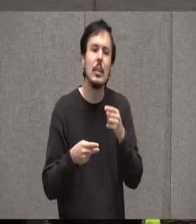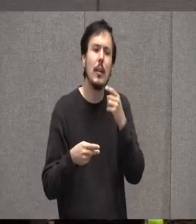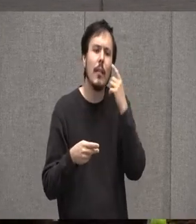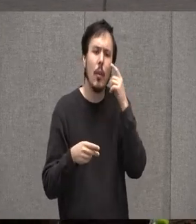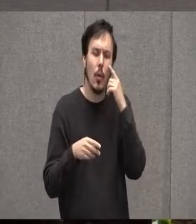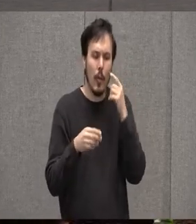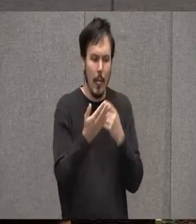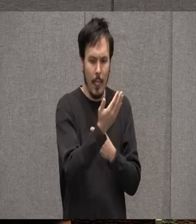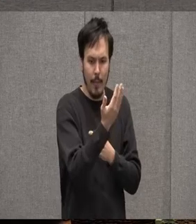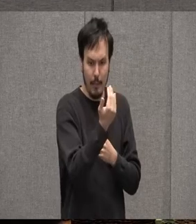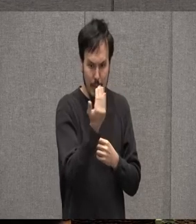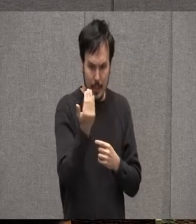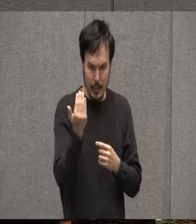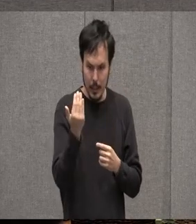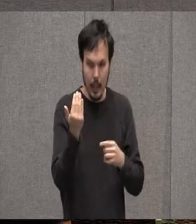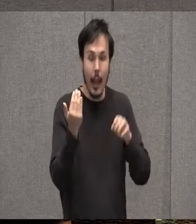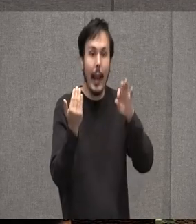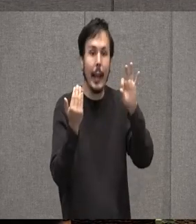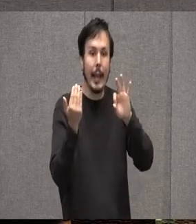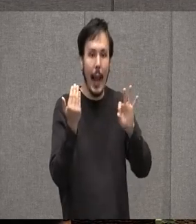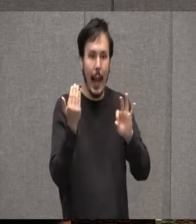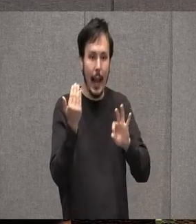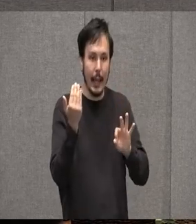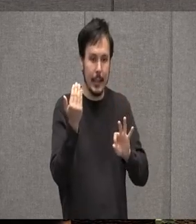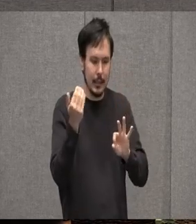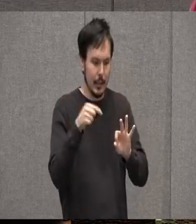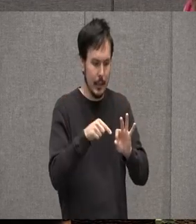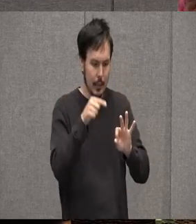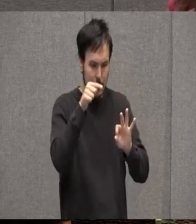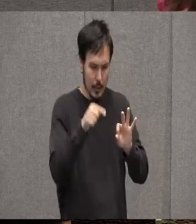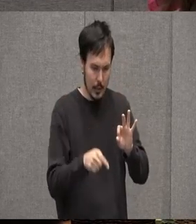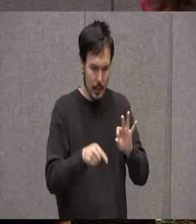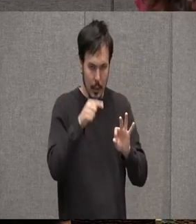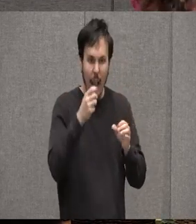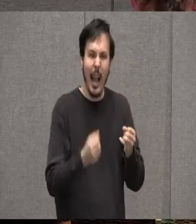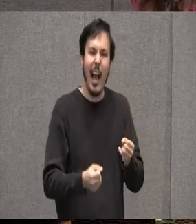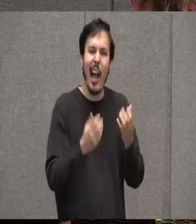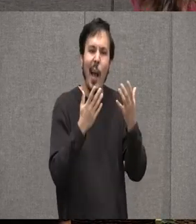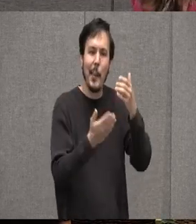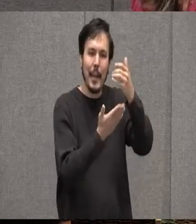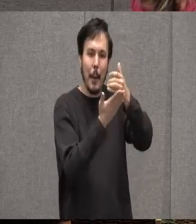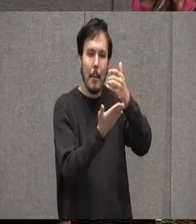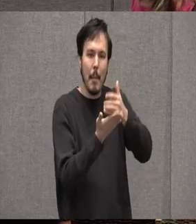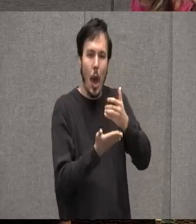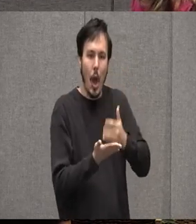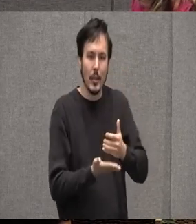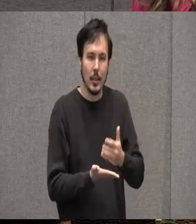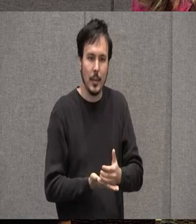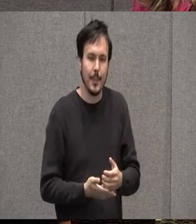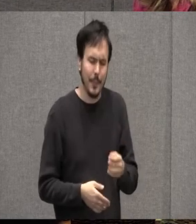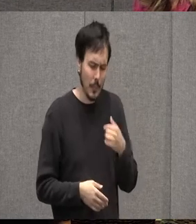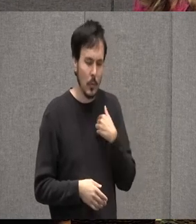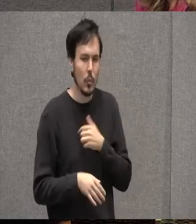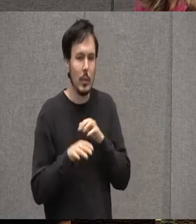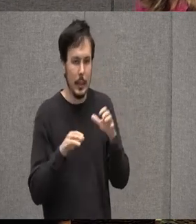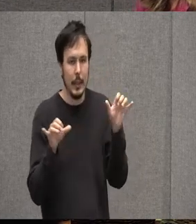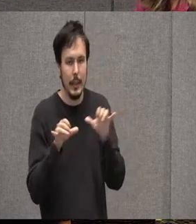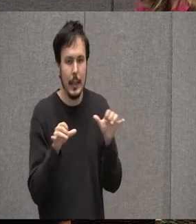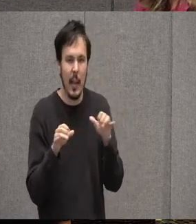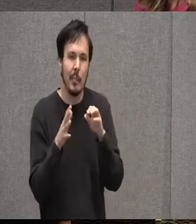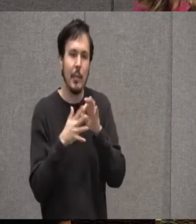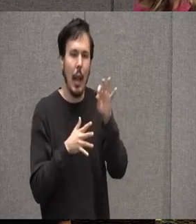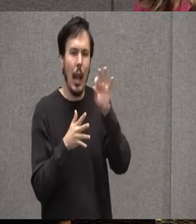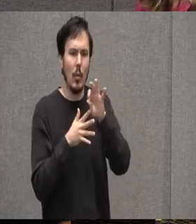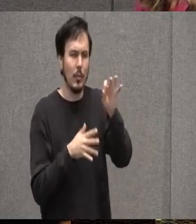measures 9 inches? And we went down saying 3, 3,